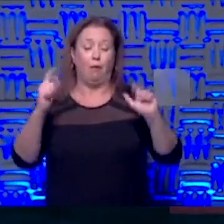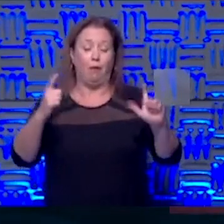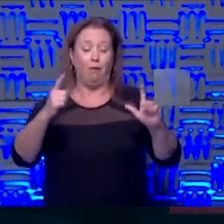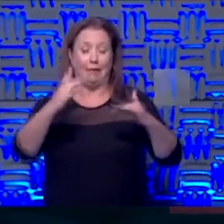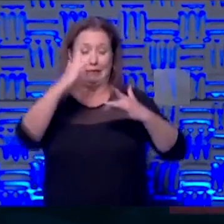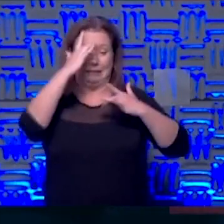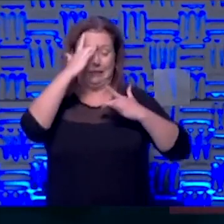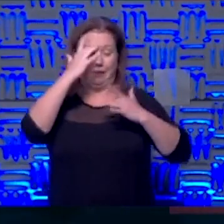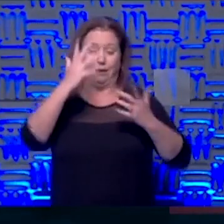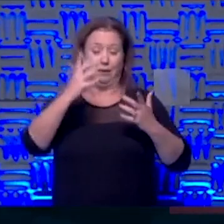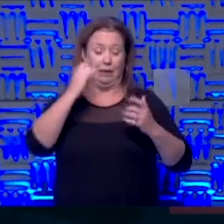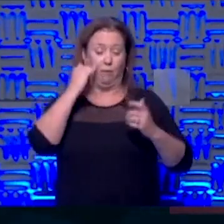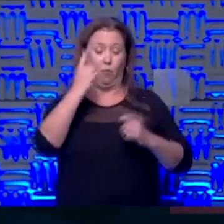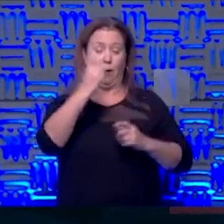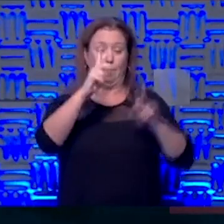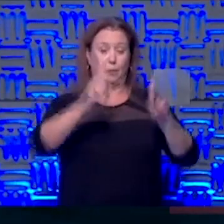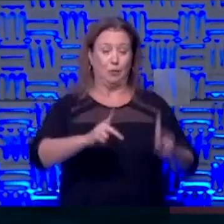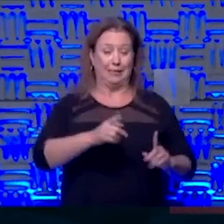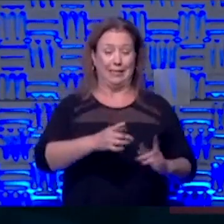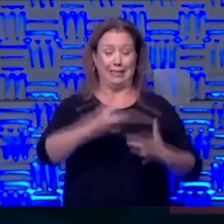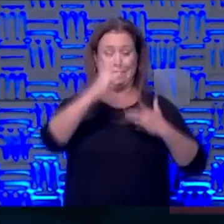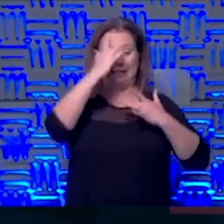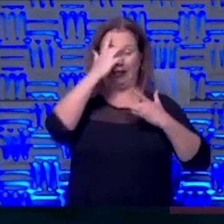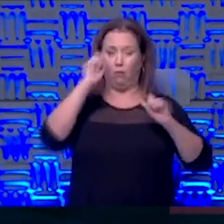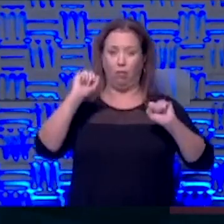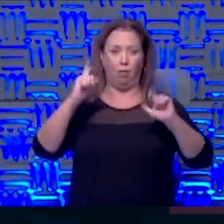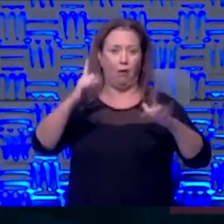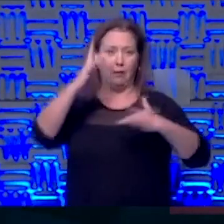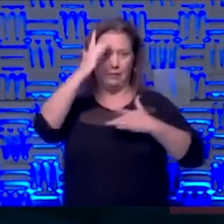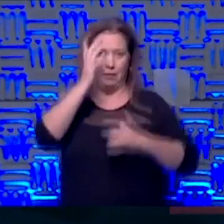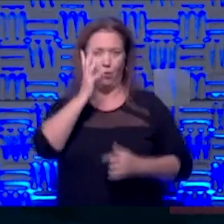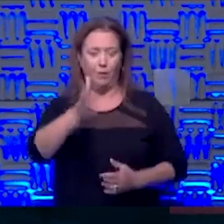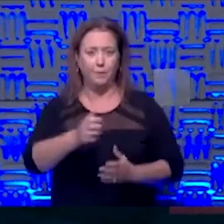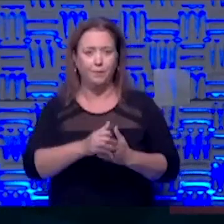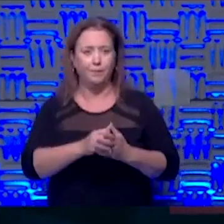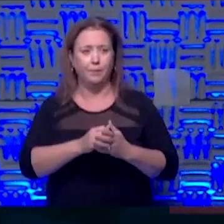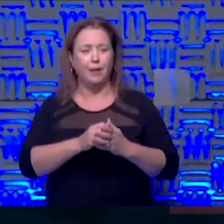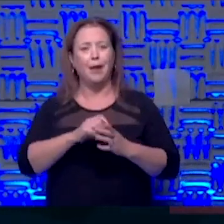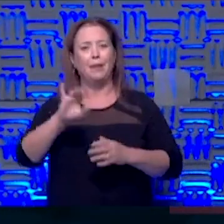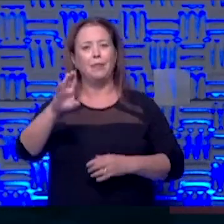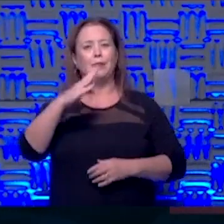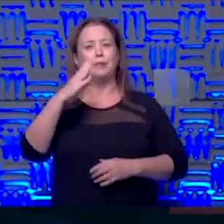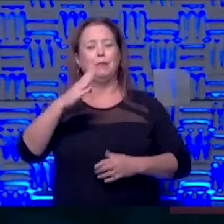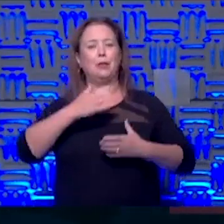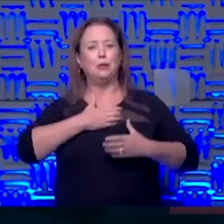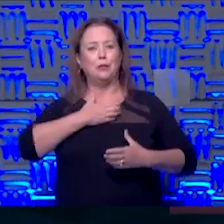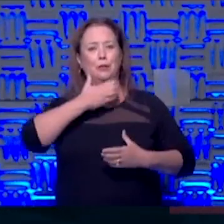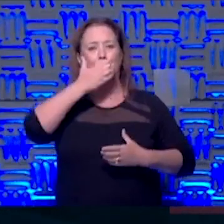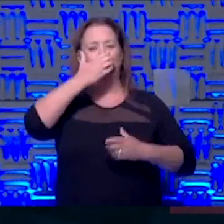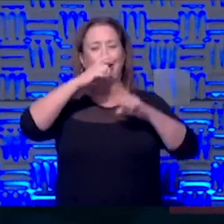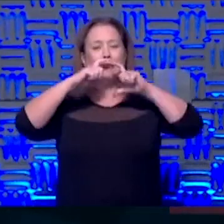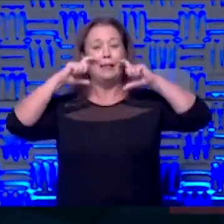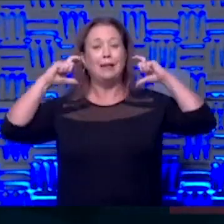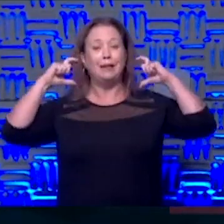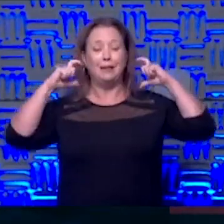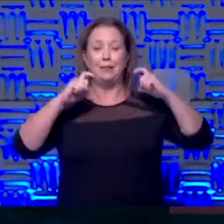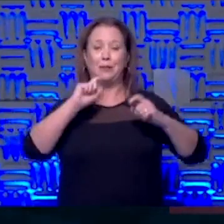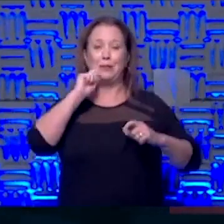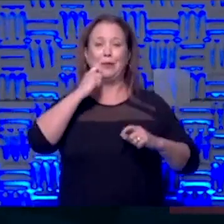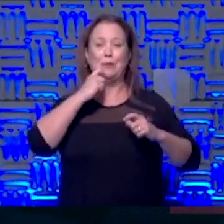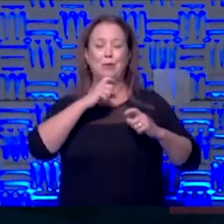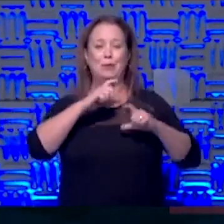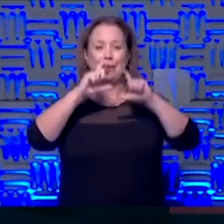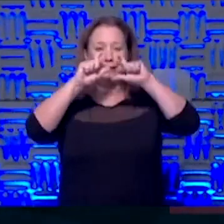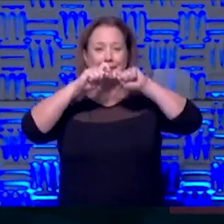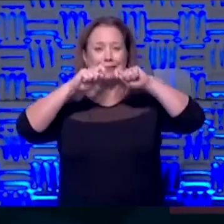Yeah. All right. Well, that sounds great. And by the way, I think those kind of blue headscarves I see Coach Matheny and Coach Eldred wearing, those are kind of cool